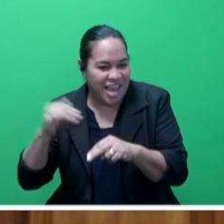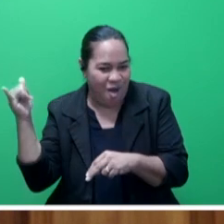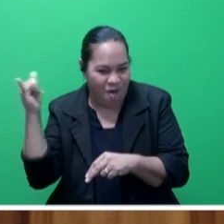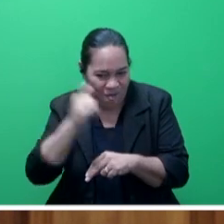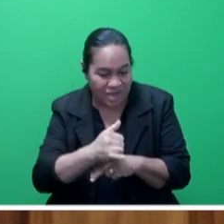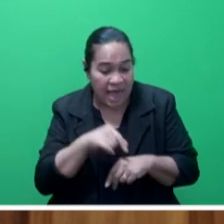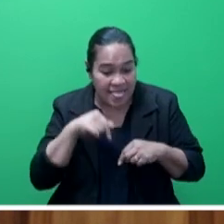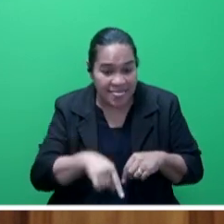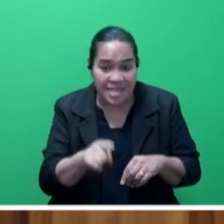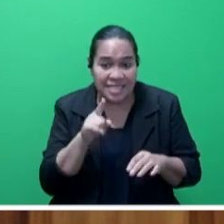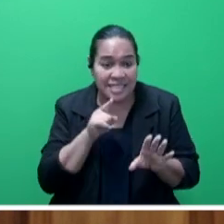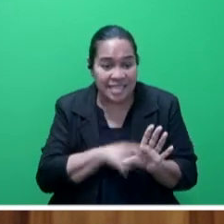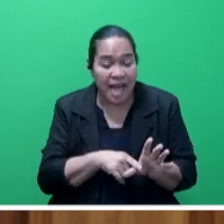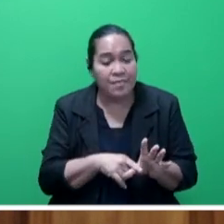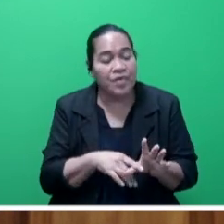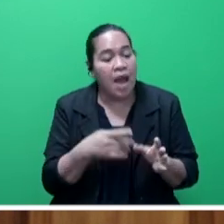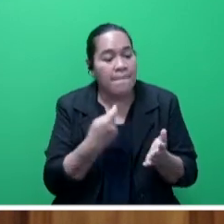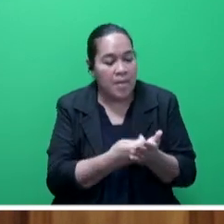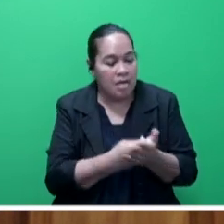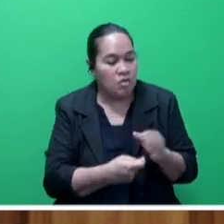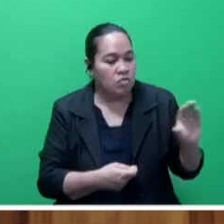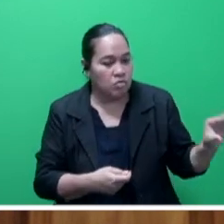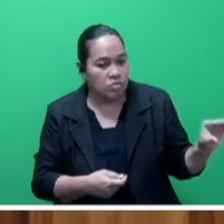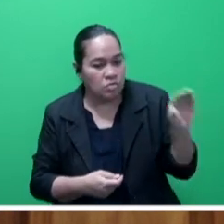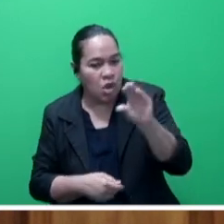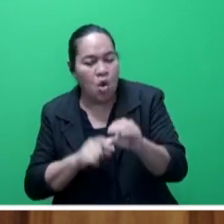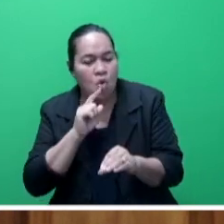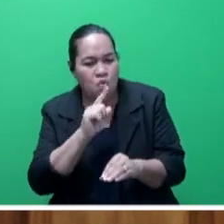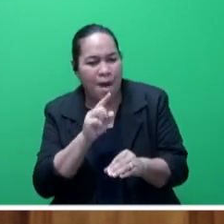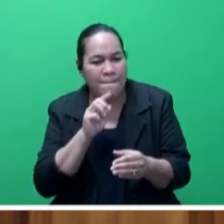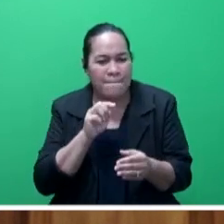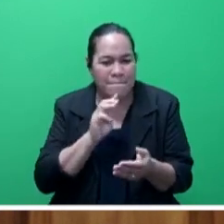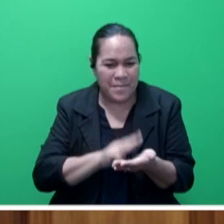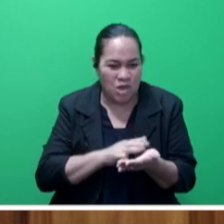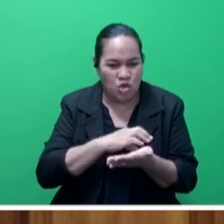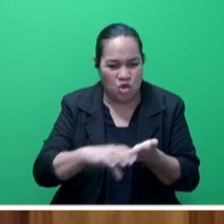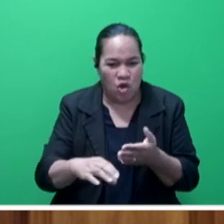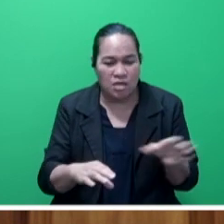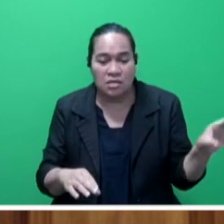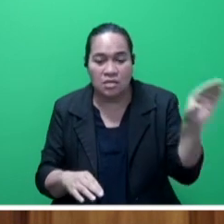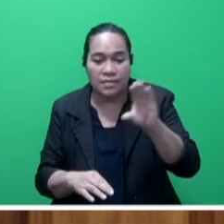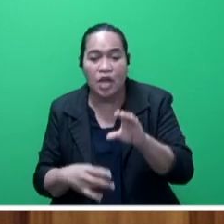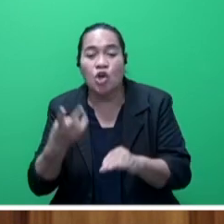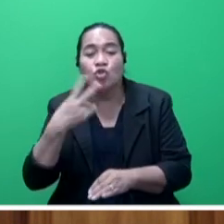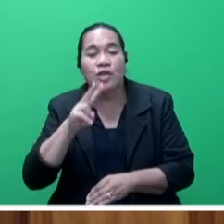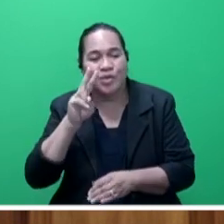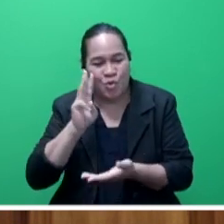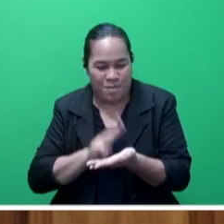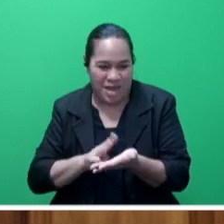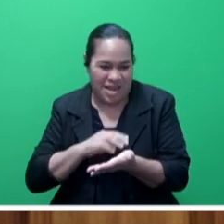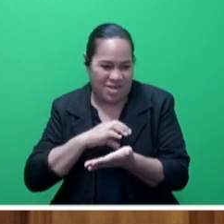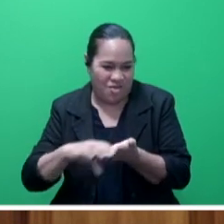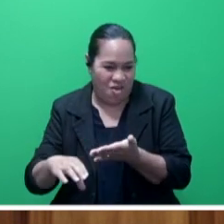Tourism Fiji received a $1.1 million increase in its marketing budget. with a marketing budget of $22 million.